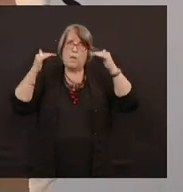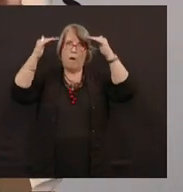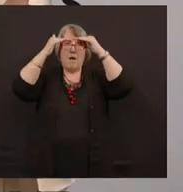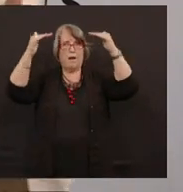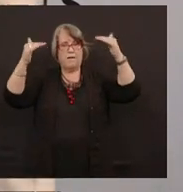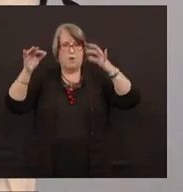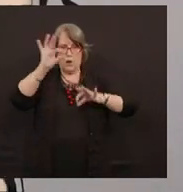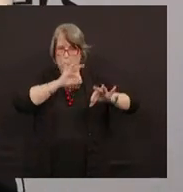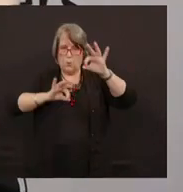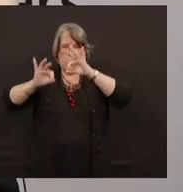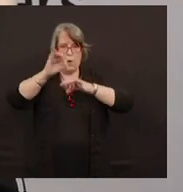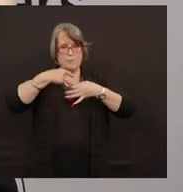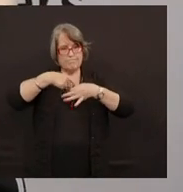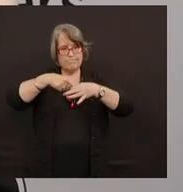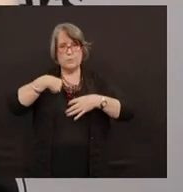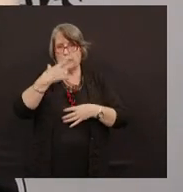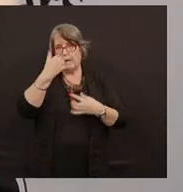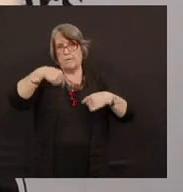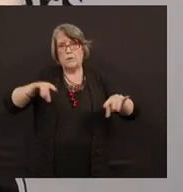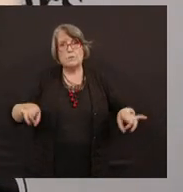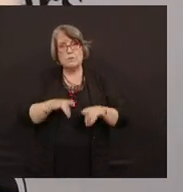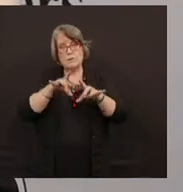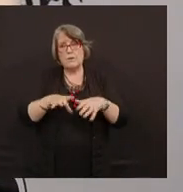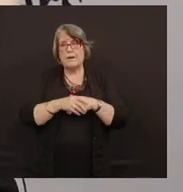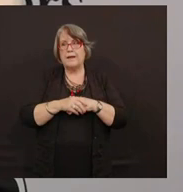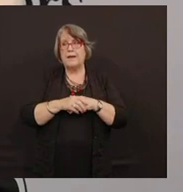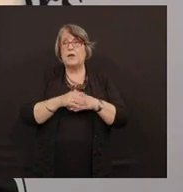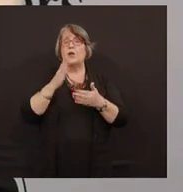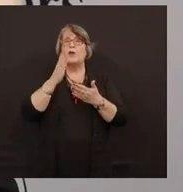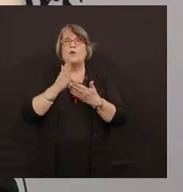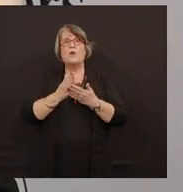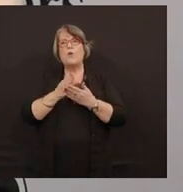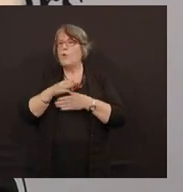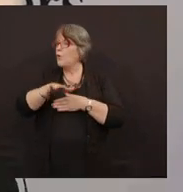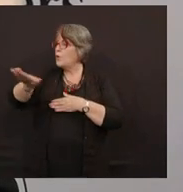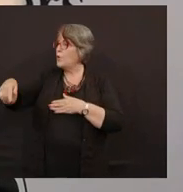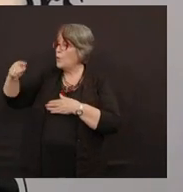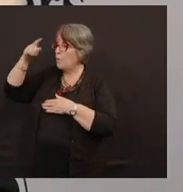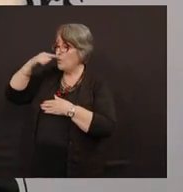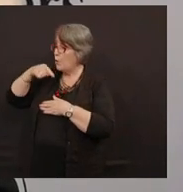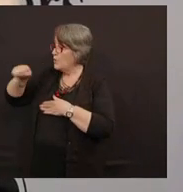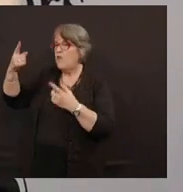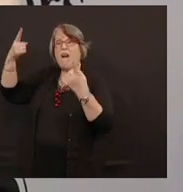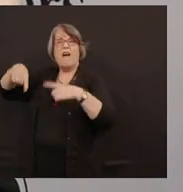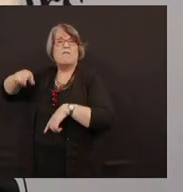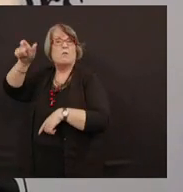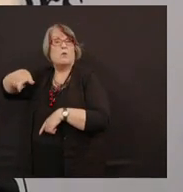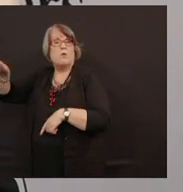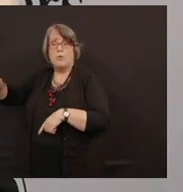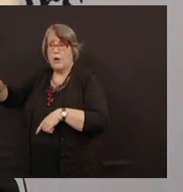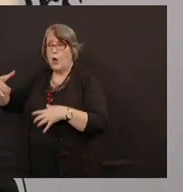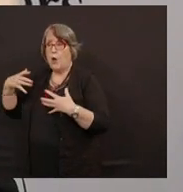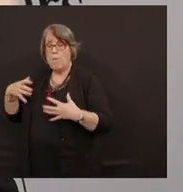of inquiry that we could ever possibly have, that your average community-minded person suddenly